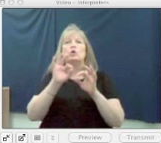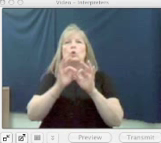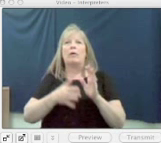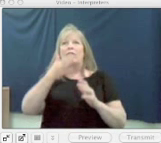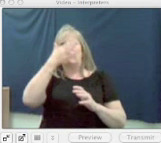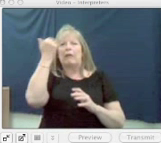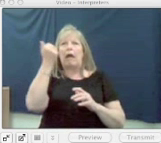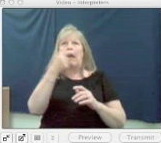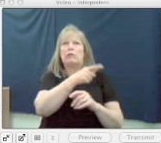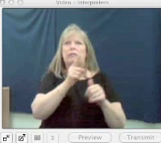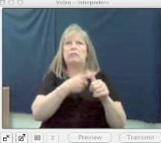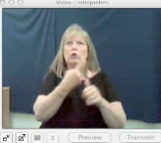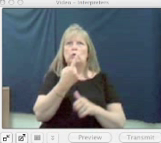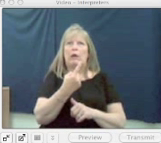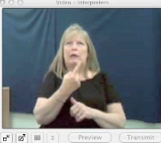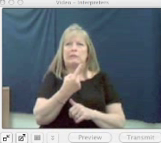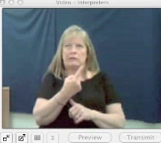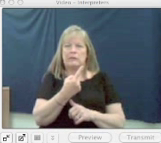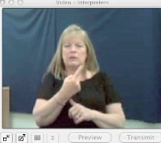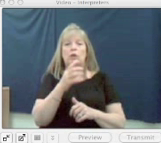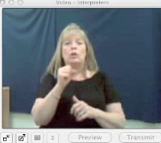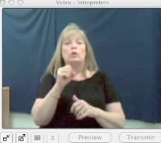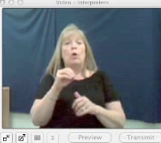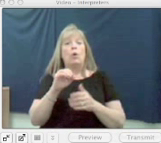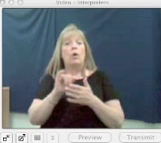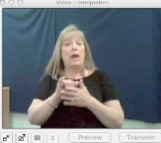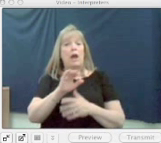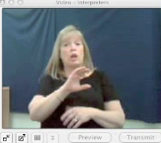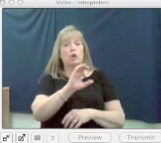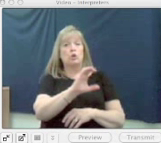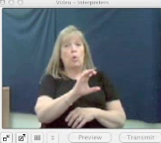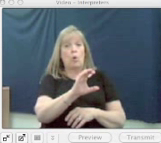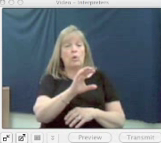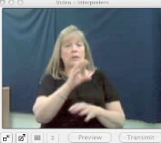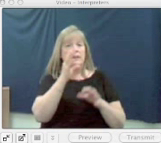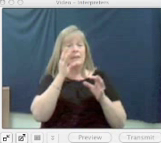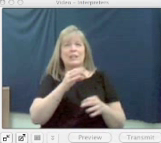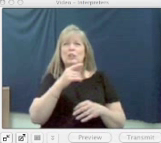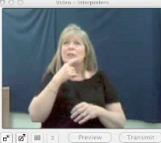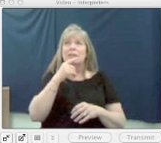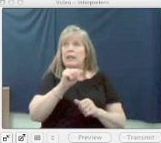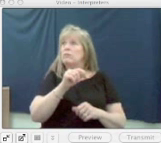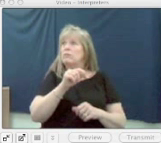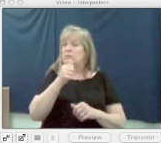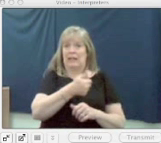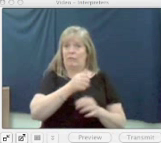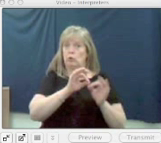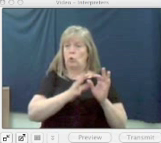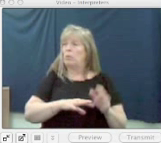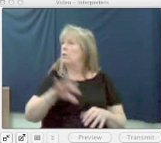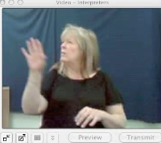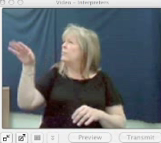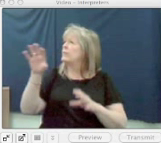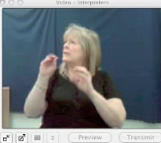was. So the control decision is to turn to the teacher and say, I'm sorry, what were the chapters again?